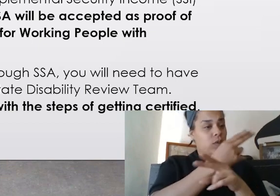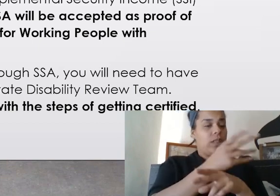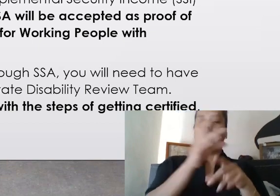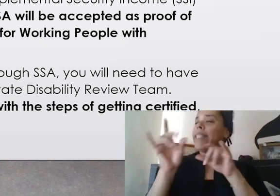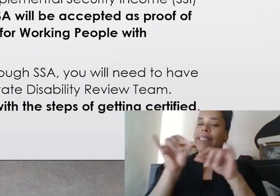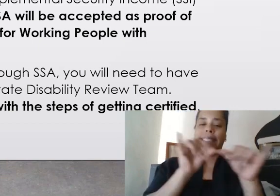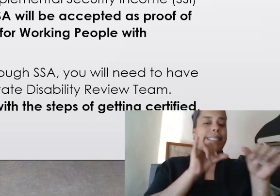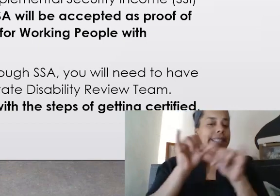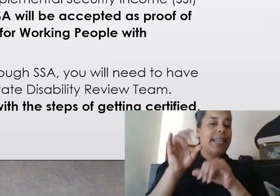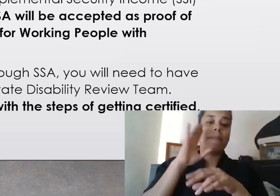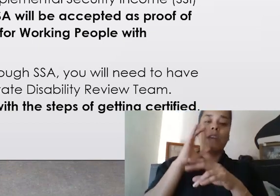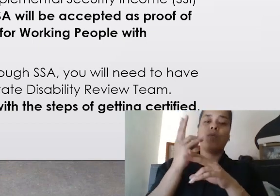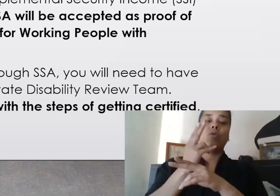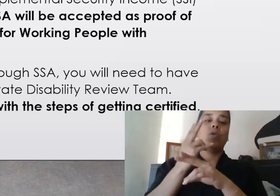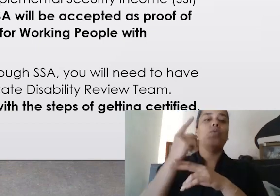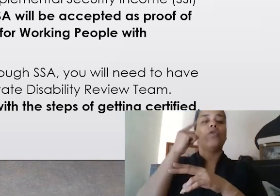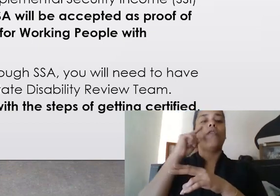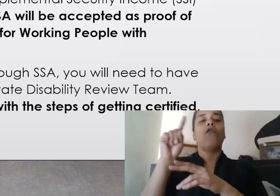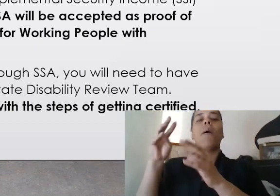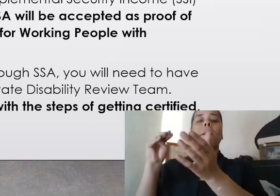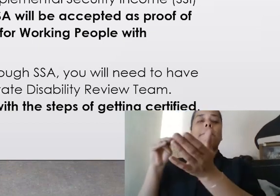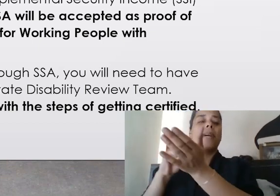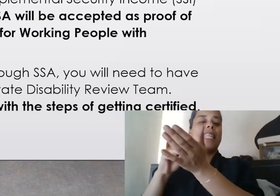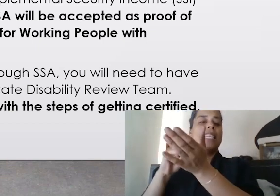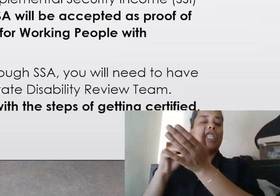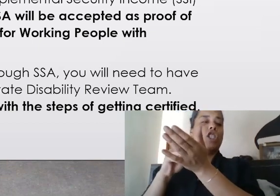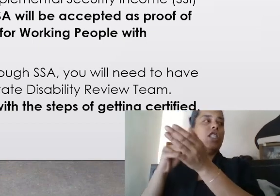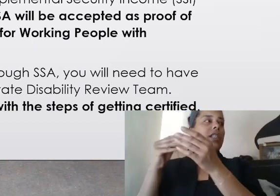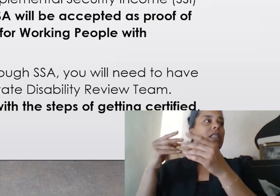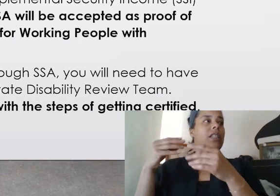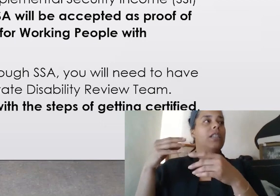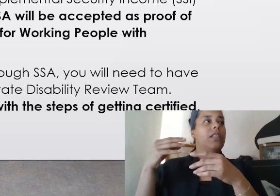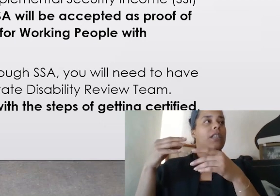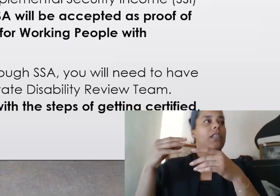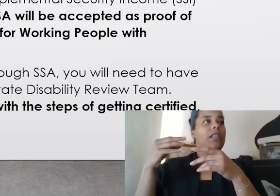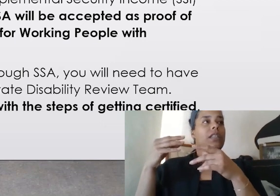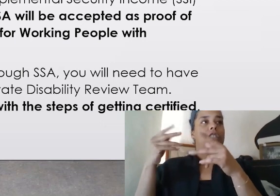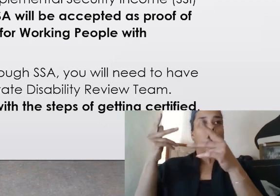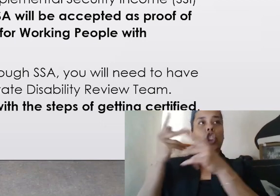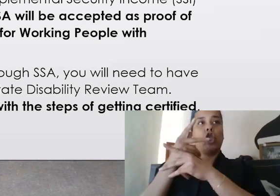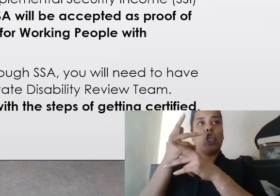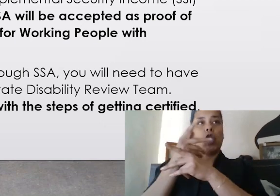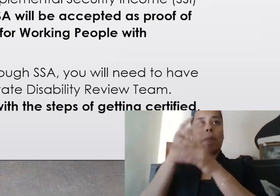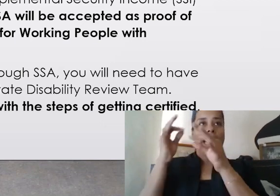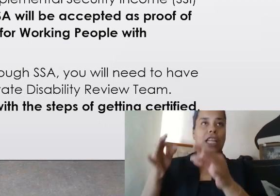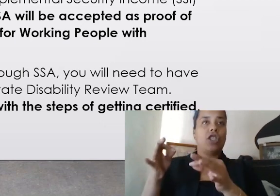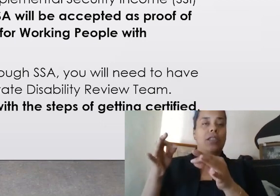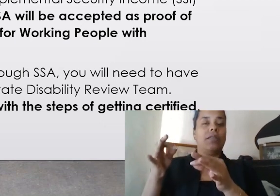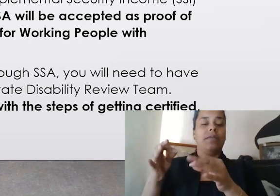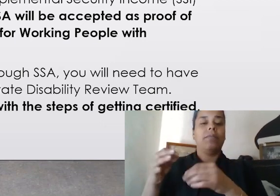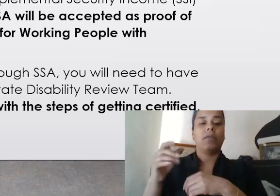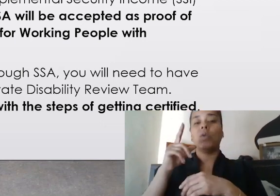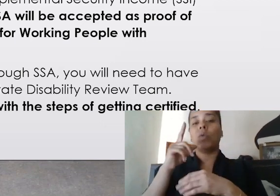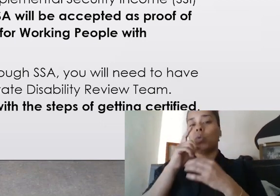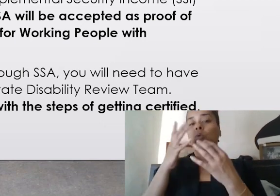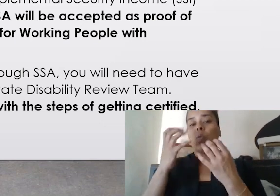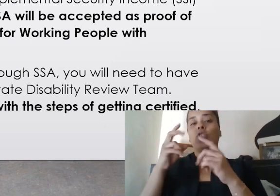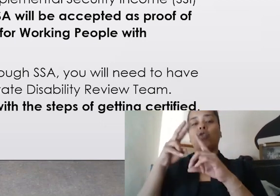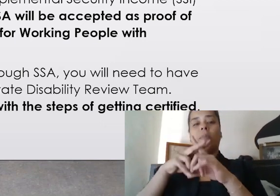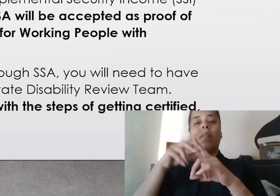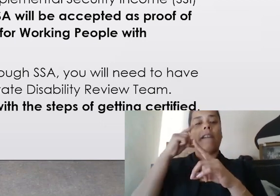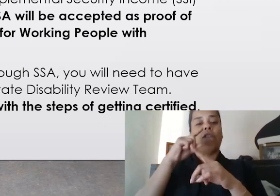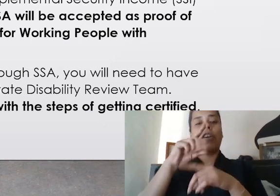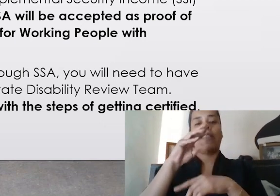use when making a determination for individuals with disabilities who want to apply for the MBI